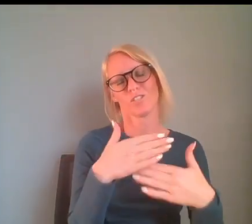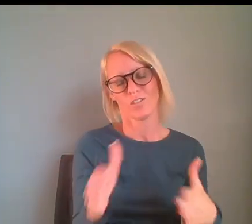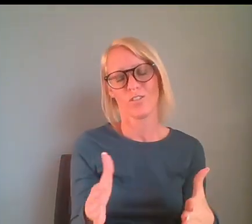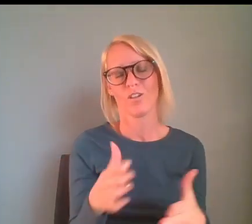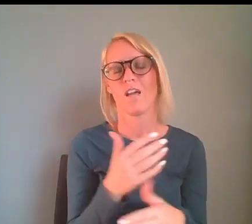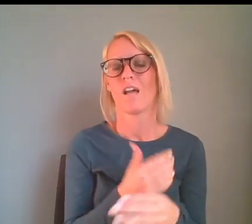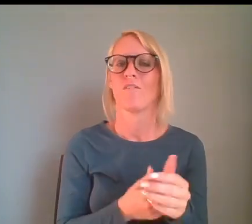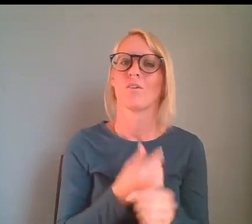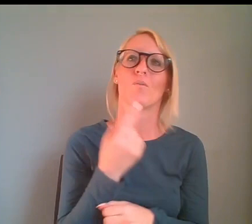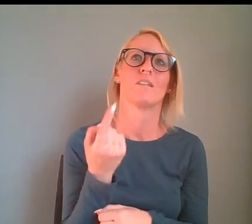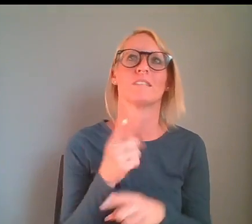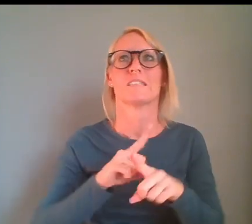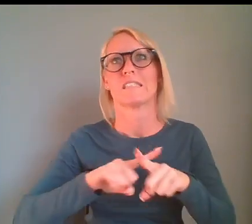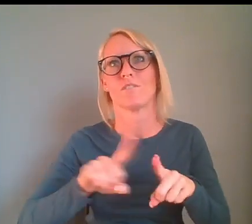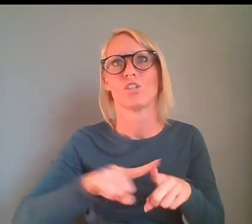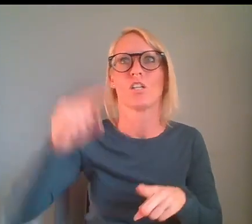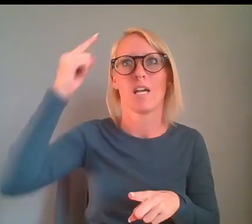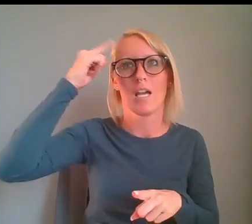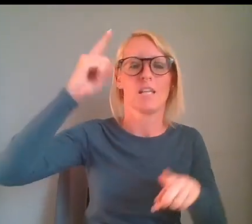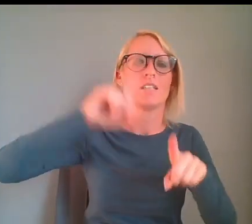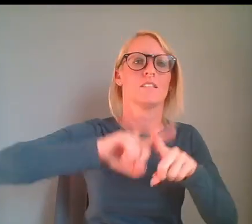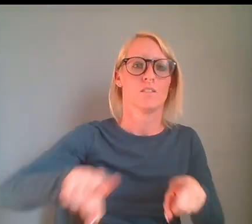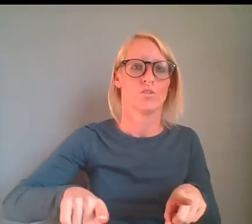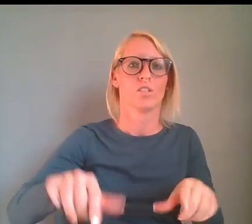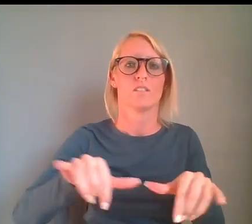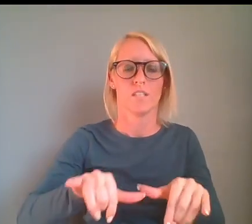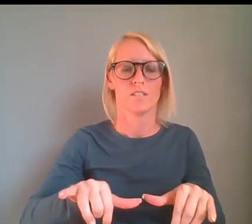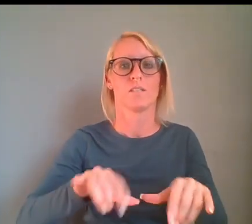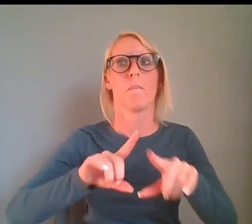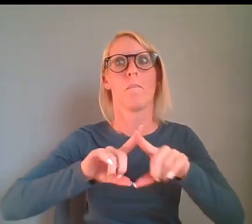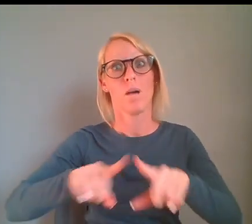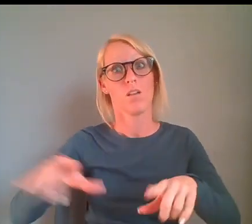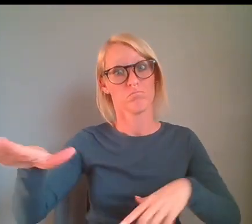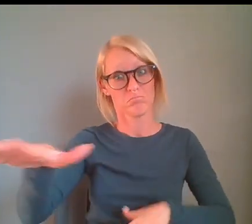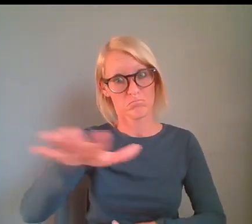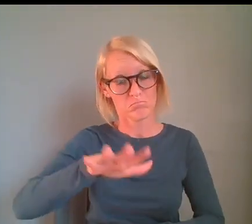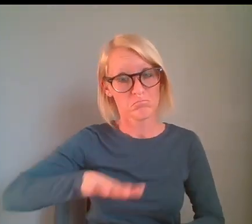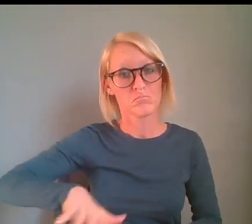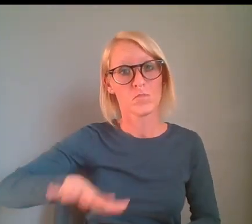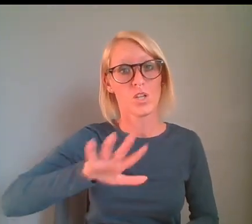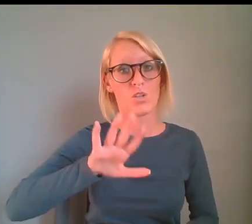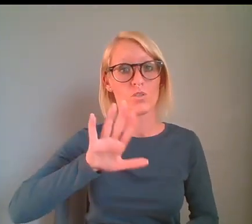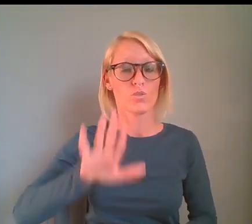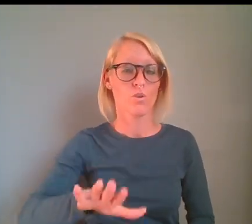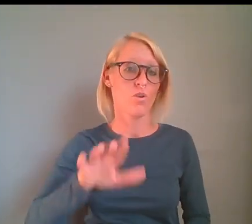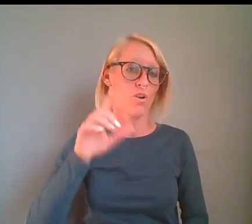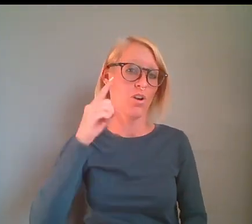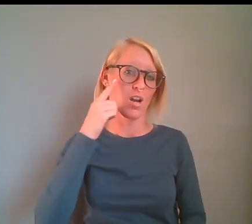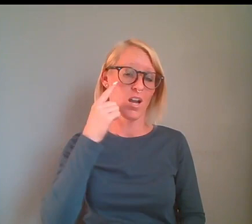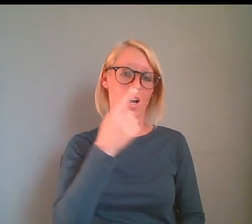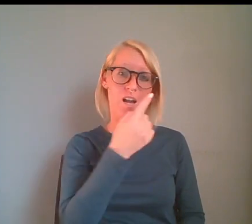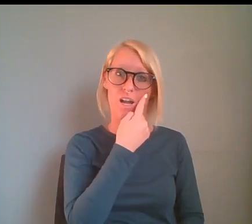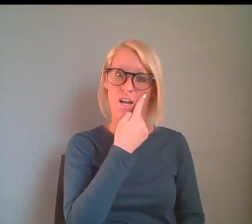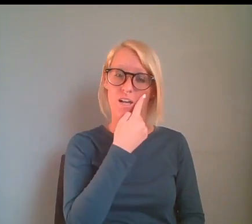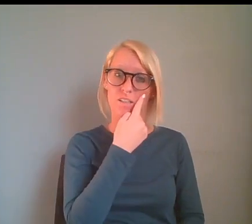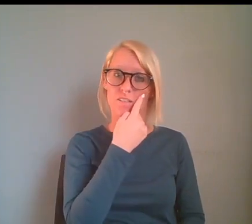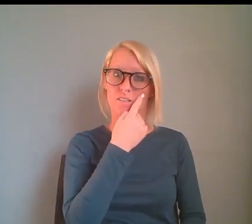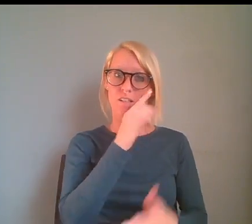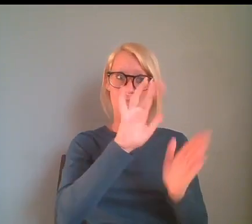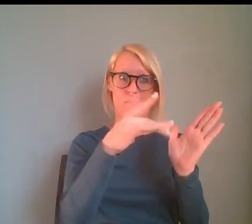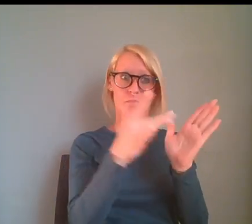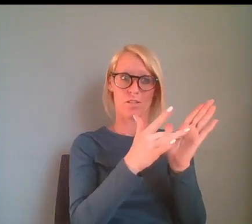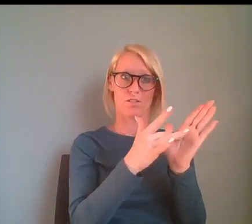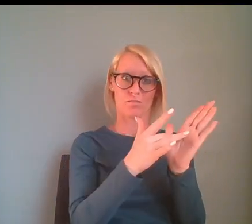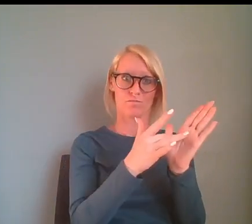Everybody's head is different. But roughly, your eyes are in the middle, right